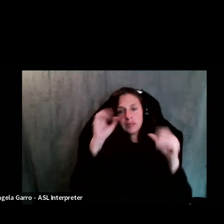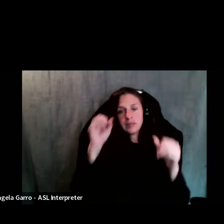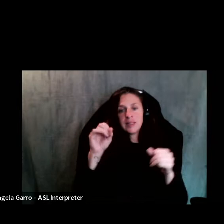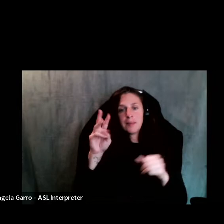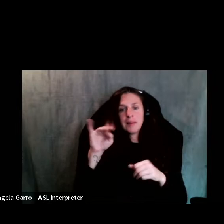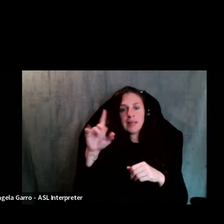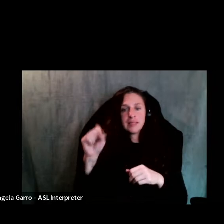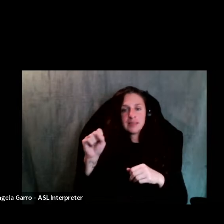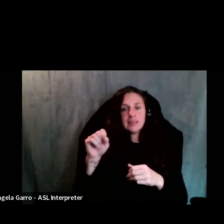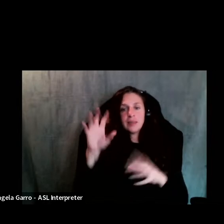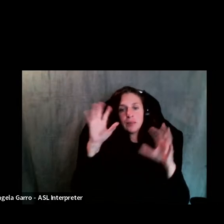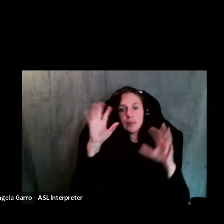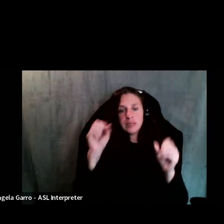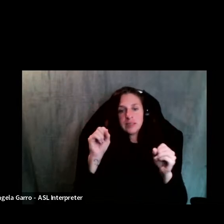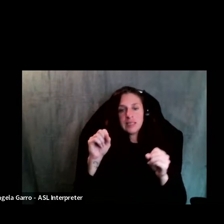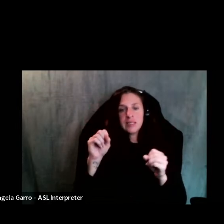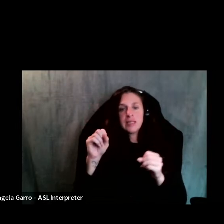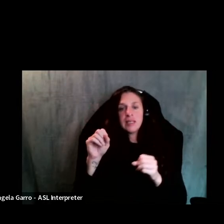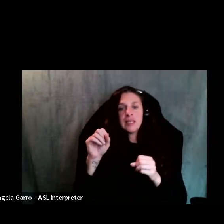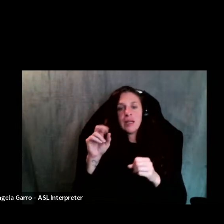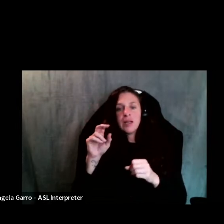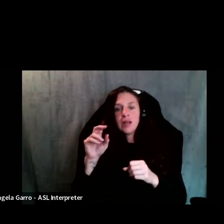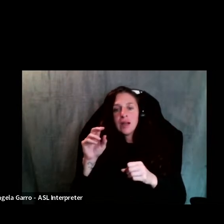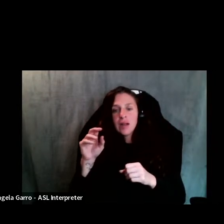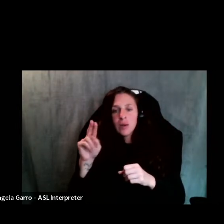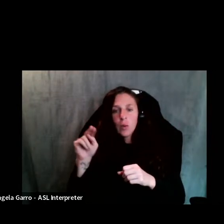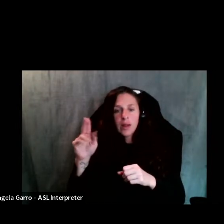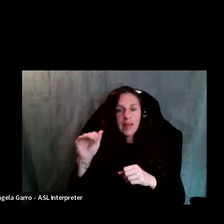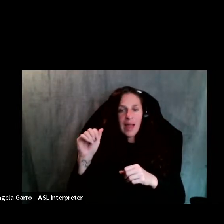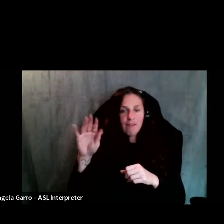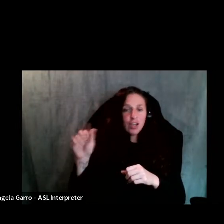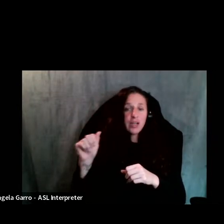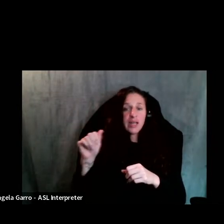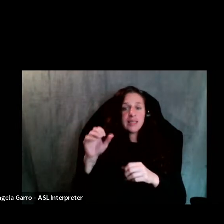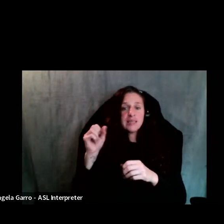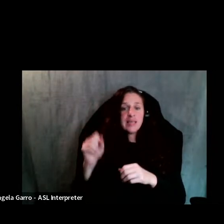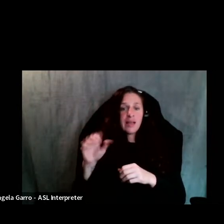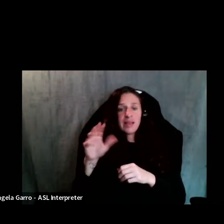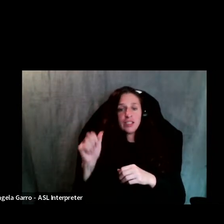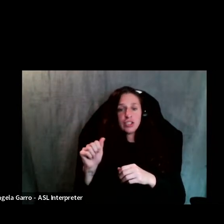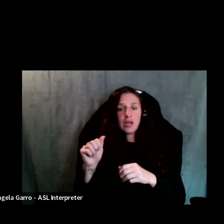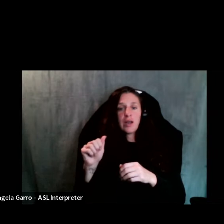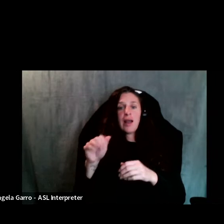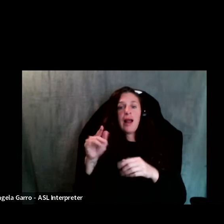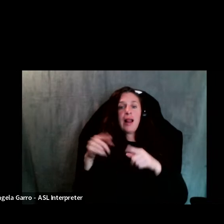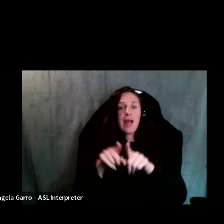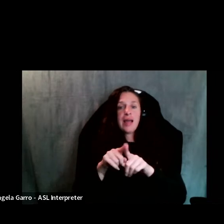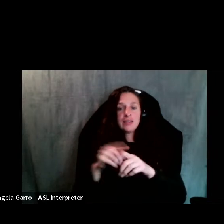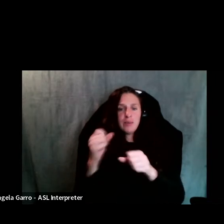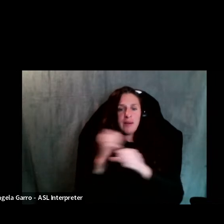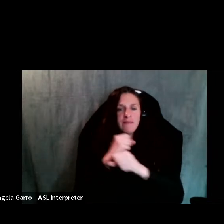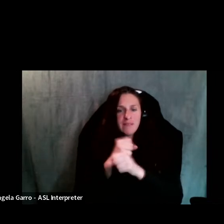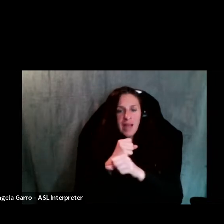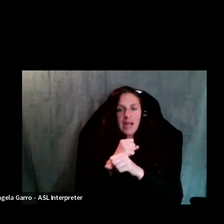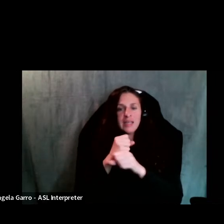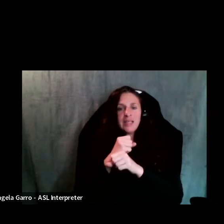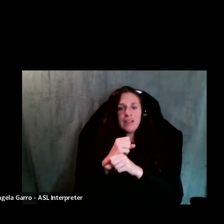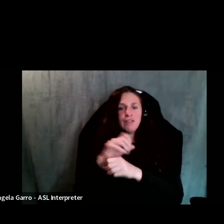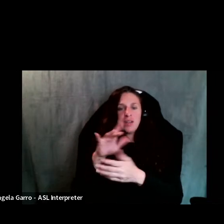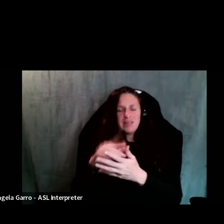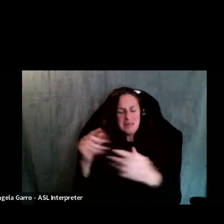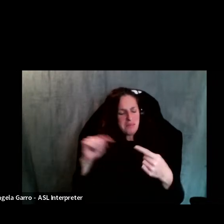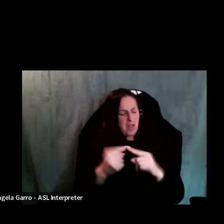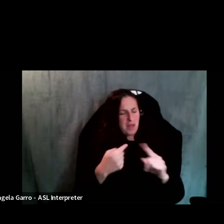North African South Asian Alliance, a school club that has been fighting for Middle Eastern student representation in our district. It has pained me to sit through this meeting and